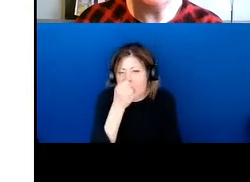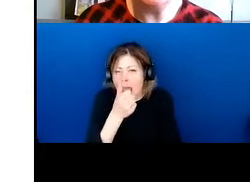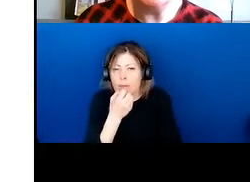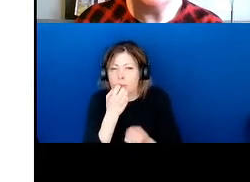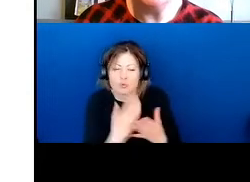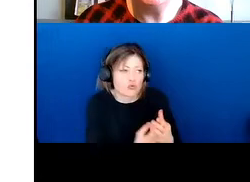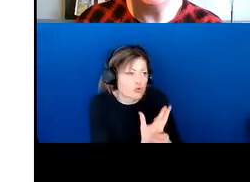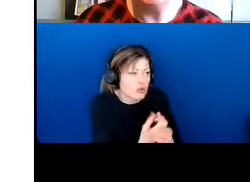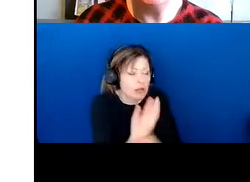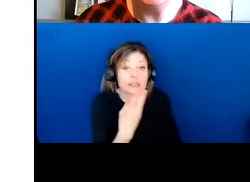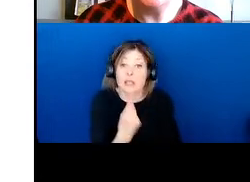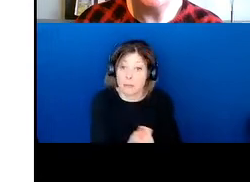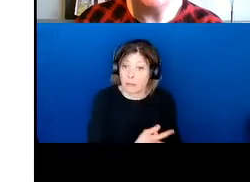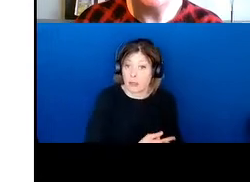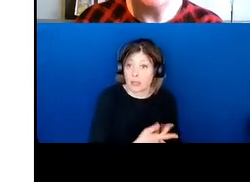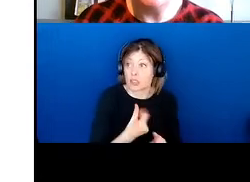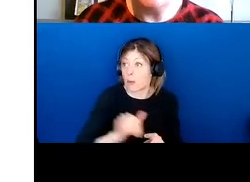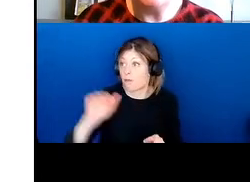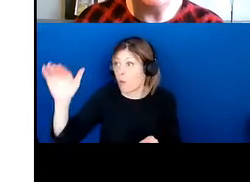and exotic.